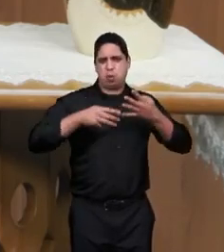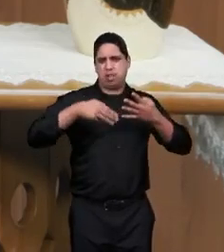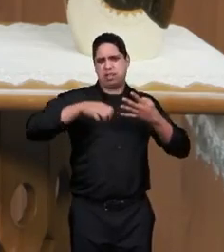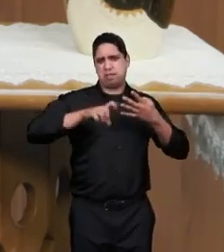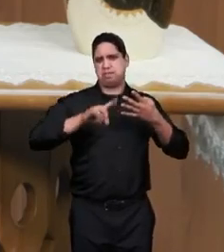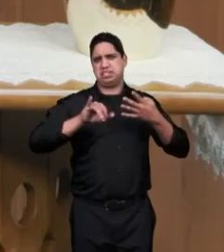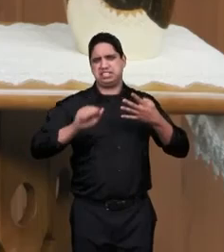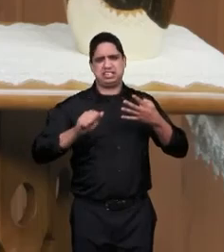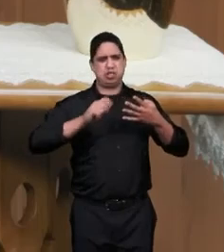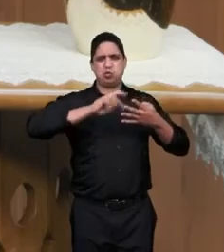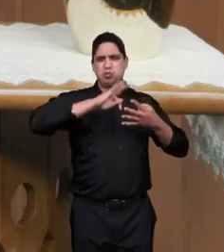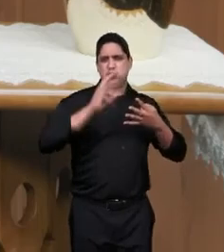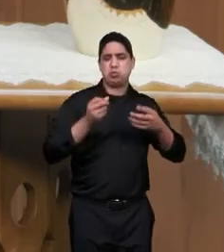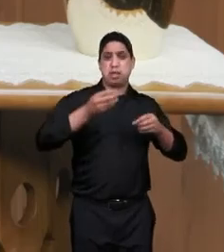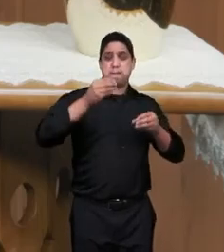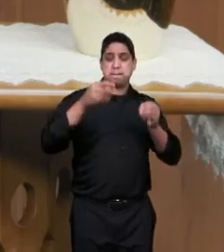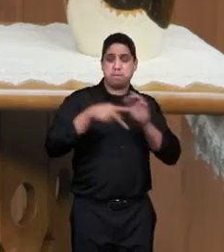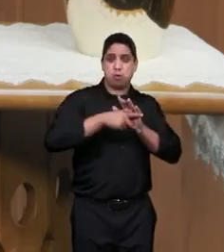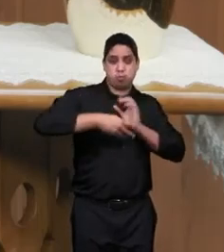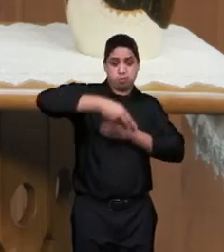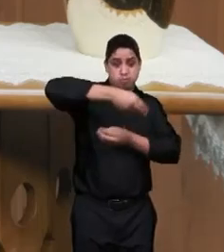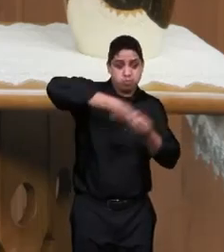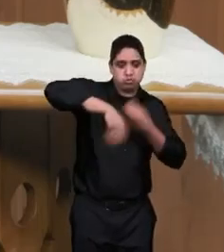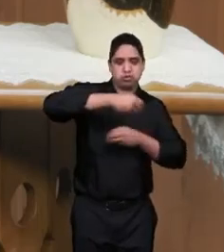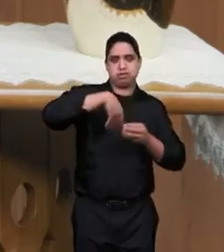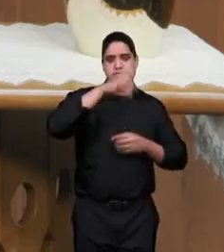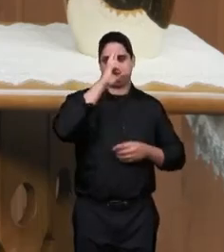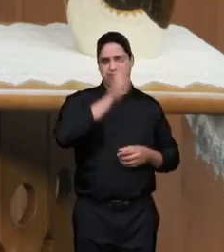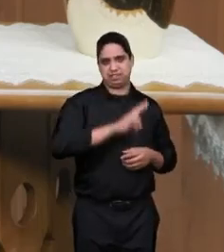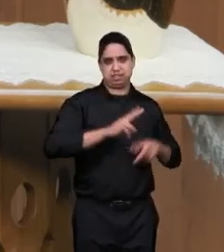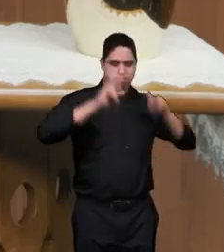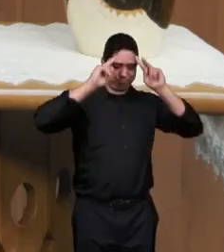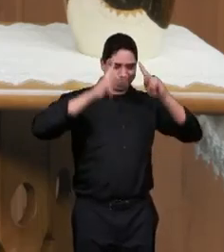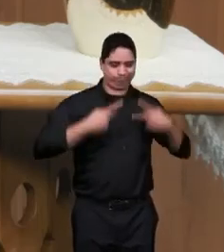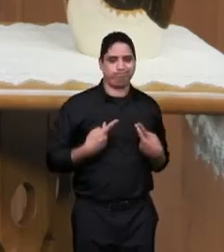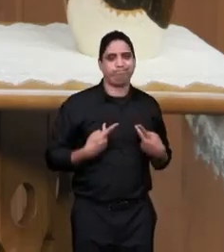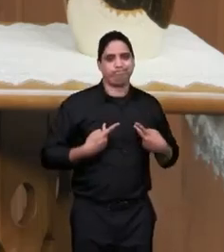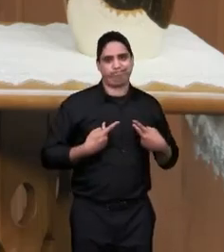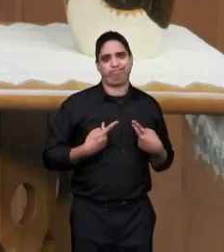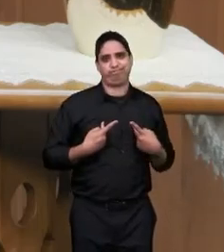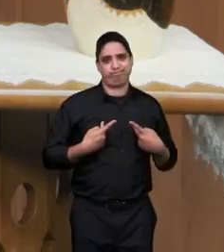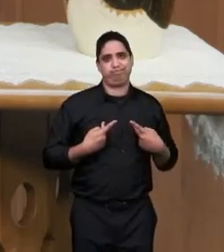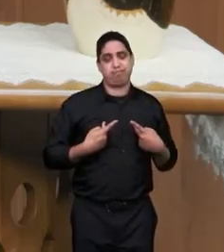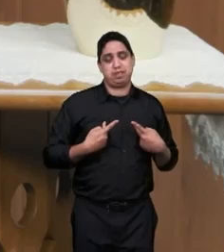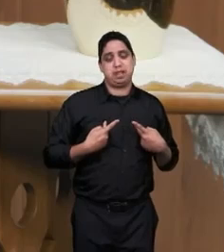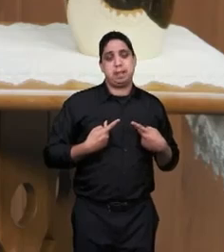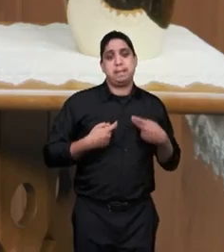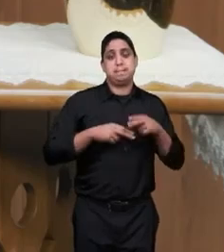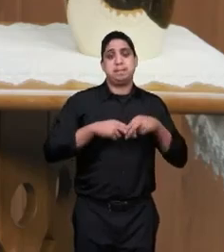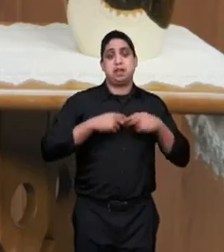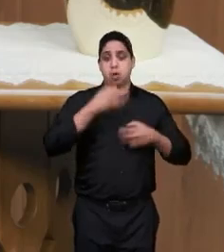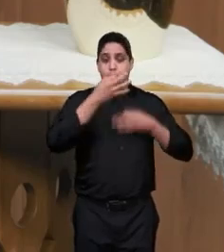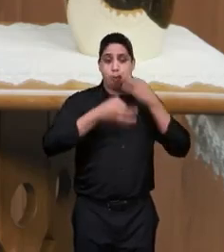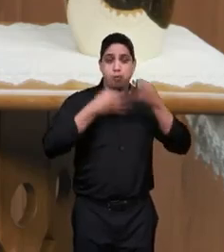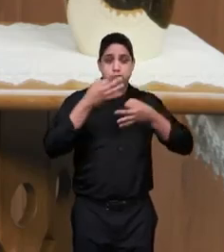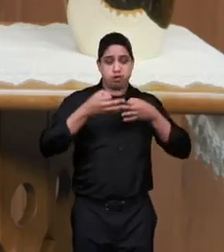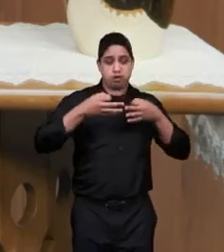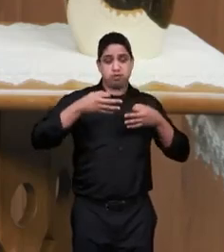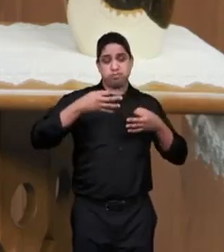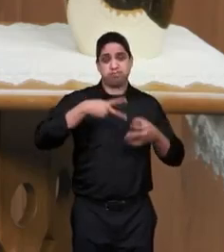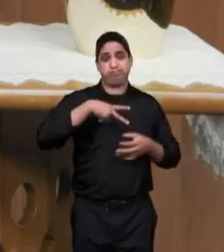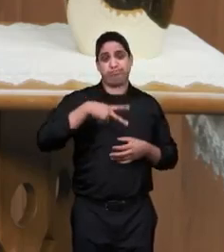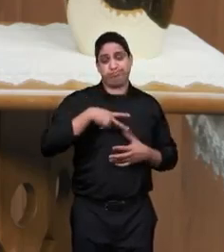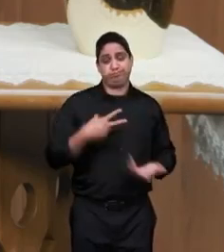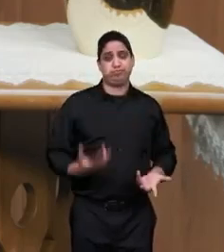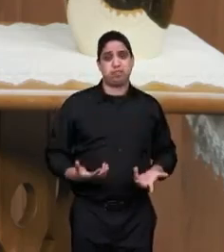fourth dimension, everything that is part of the violence of man regarding his arguments to understand the